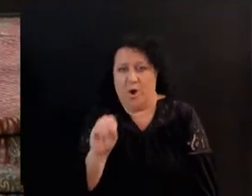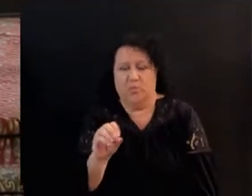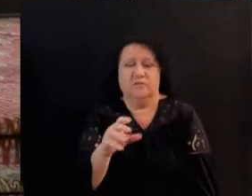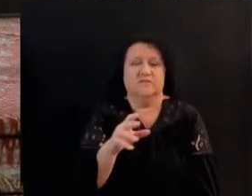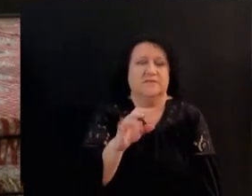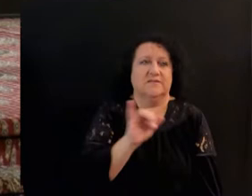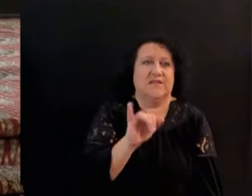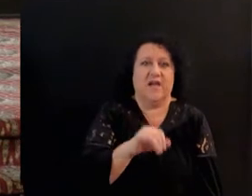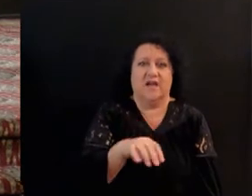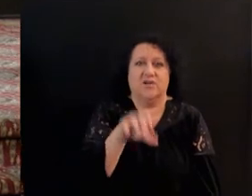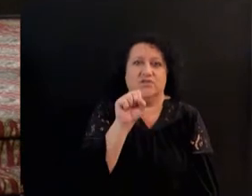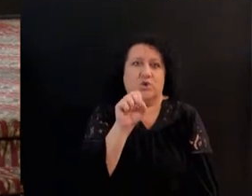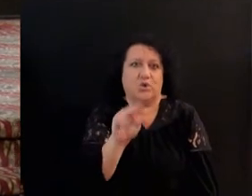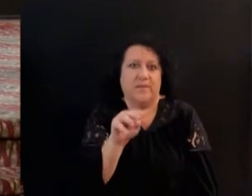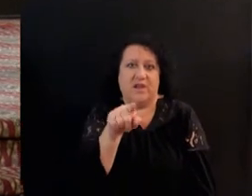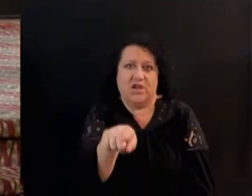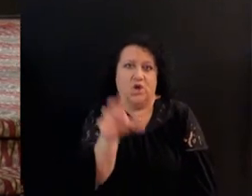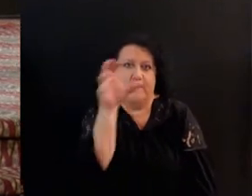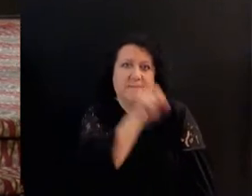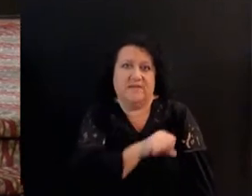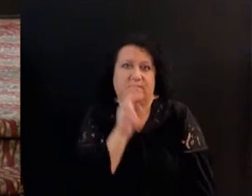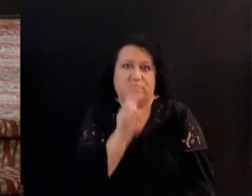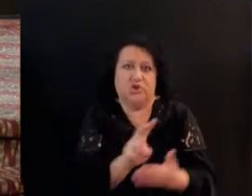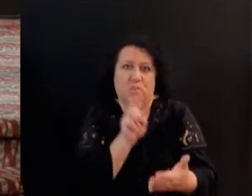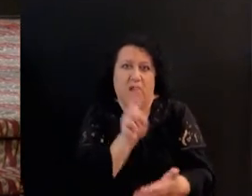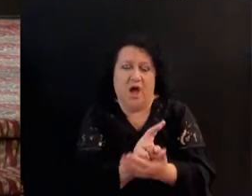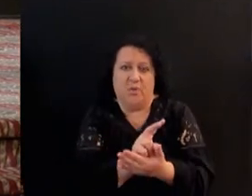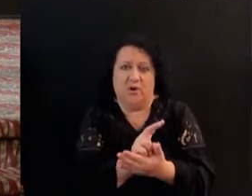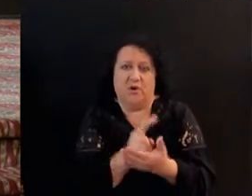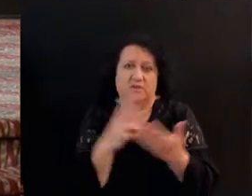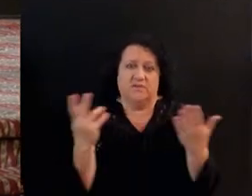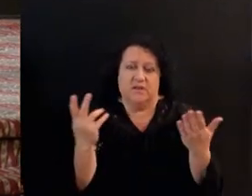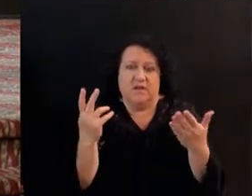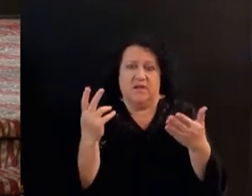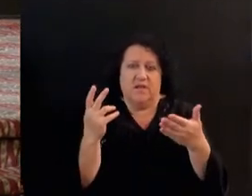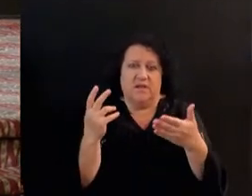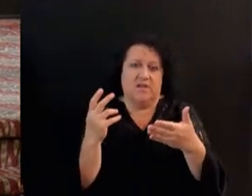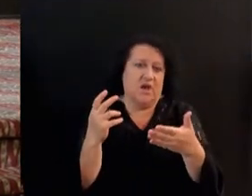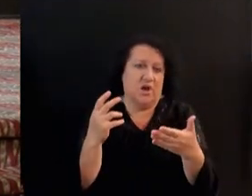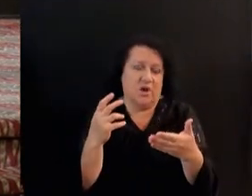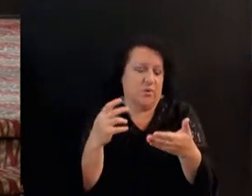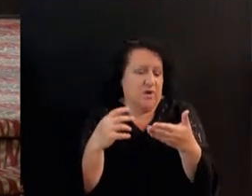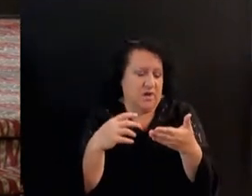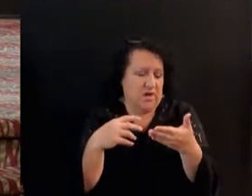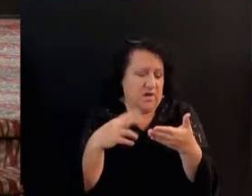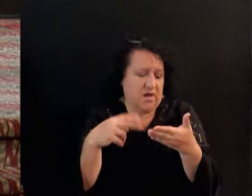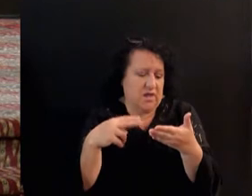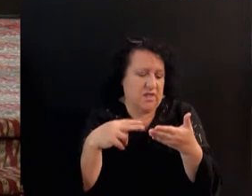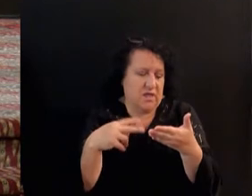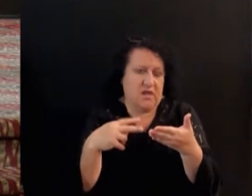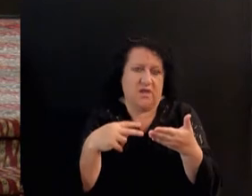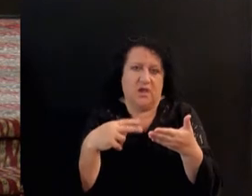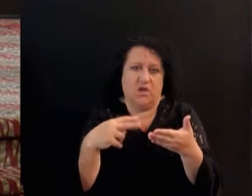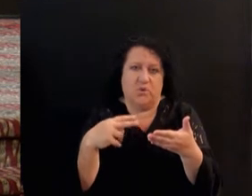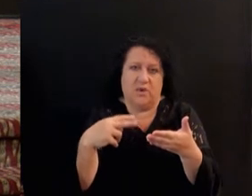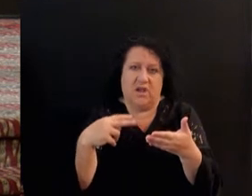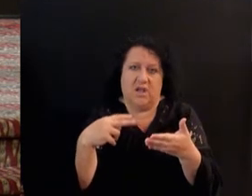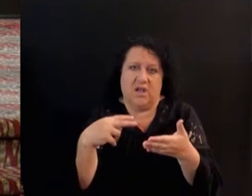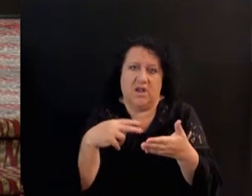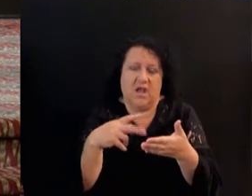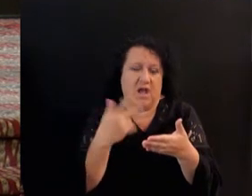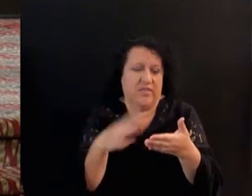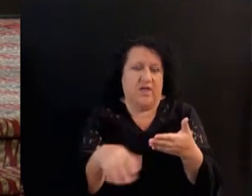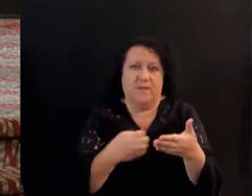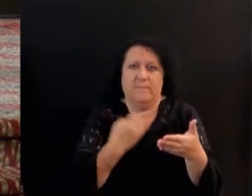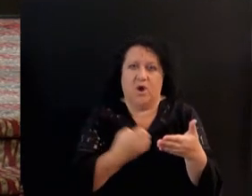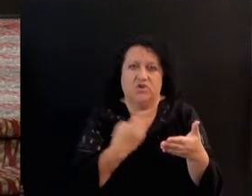for 2 hours and you don't even realize that much time has passed, and all you feel like is like you've been hit by a truck afterwards. Emotionally, you're just wrecked.